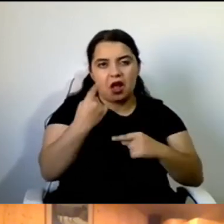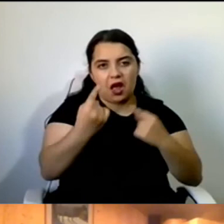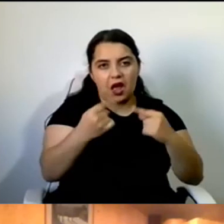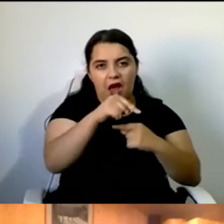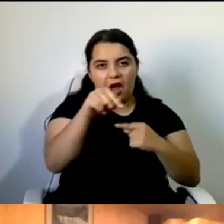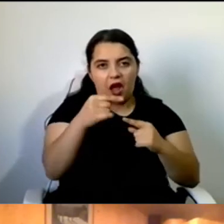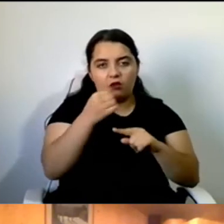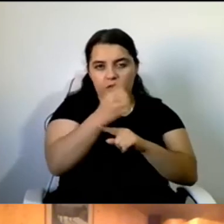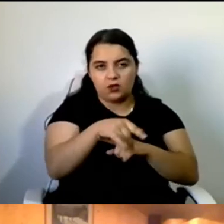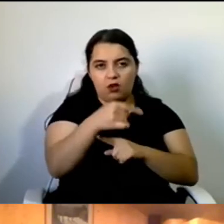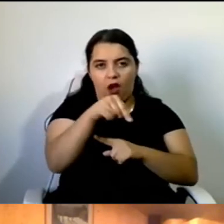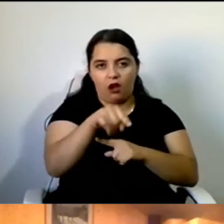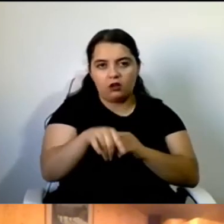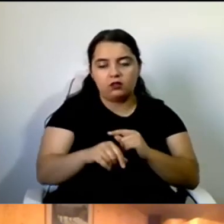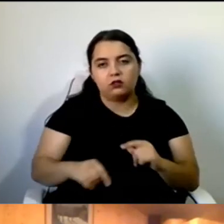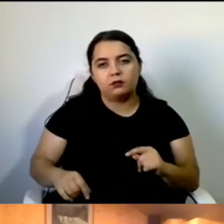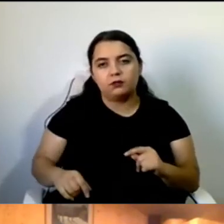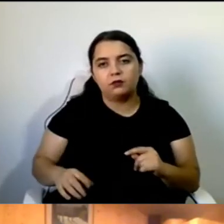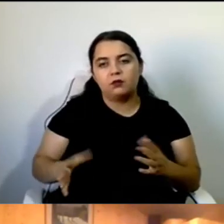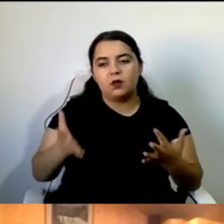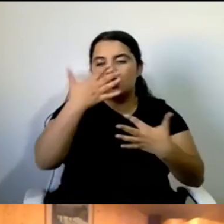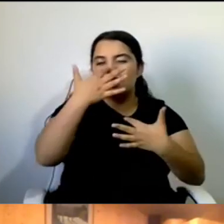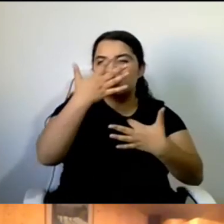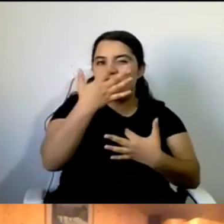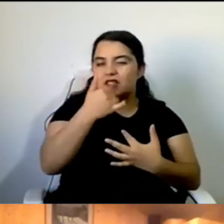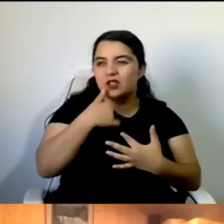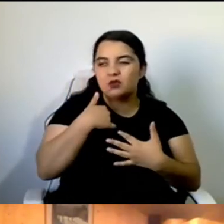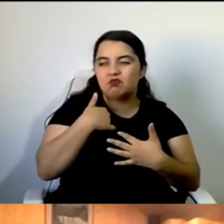would provide training to the person choosing him. I don't think so.